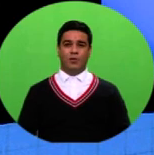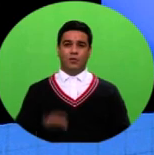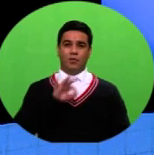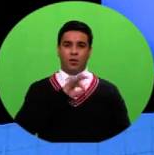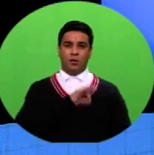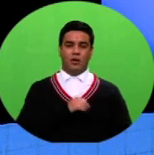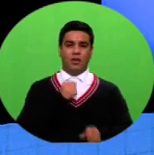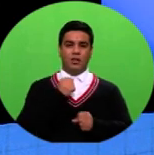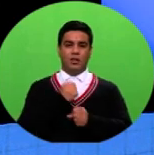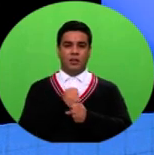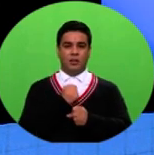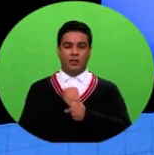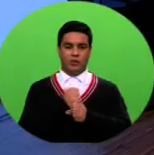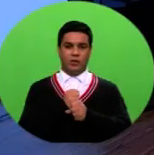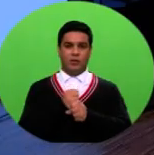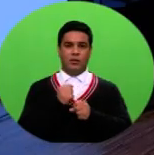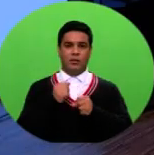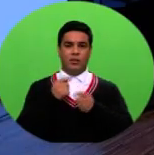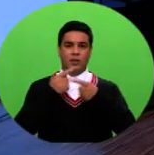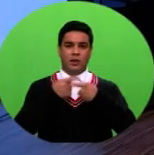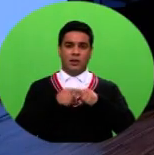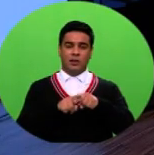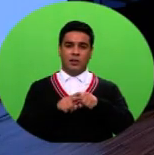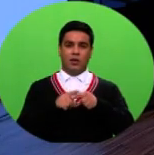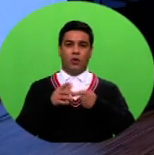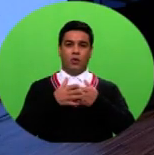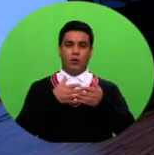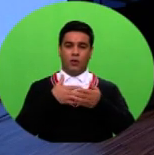Foydalanadigan ish qurollarimiz bilan tanishib olamiz. Qog'oz,